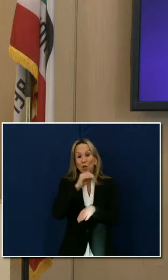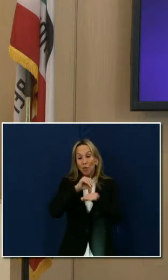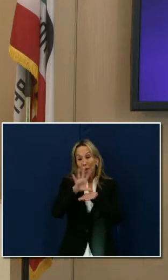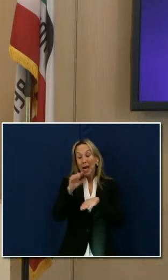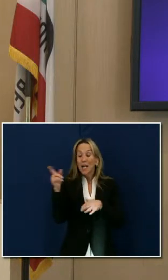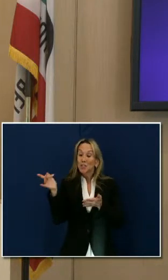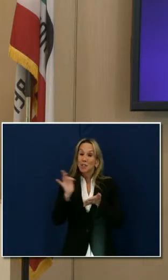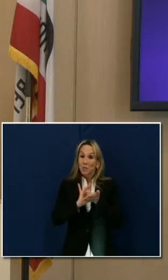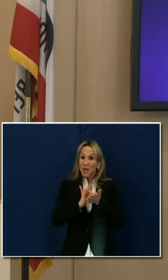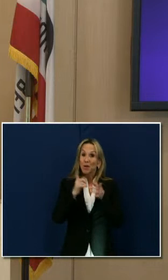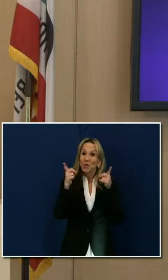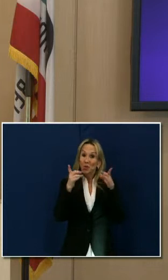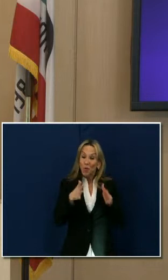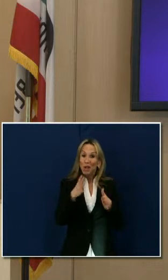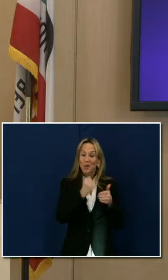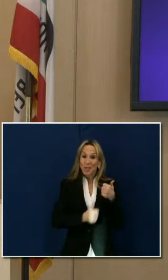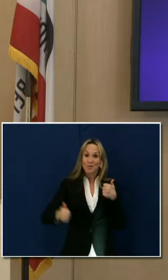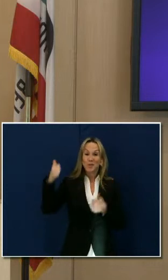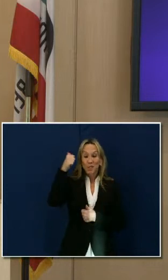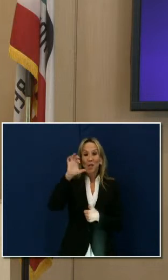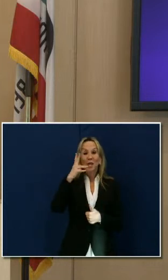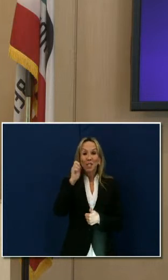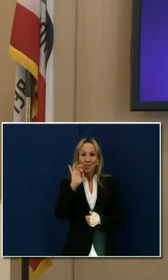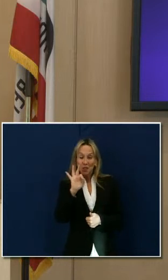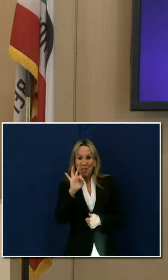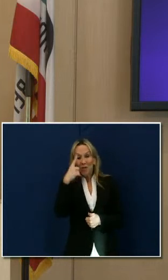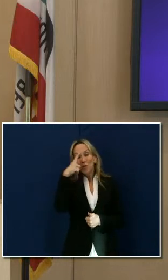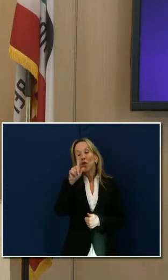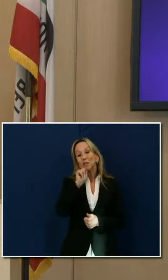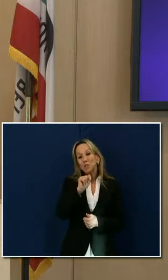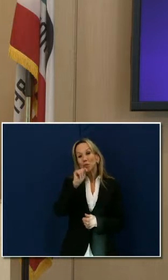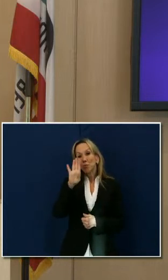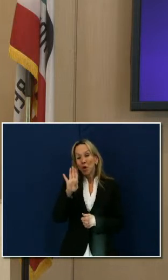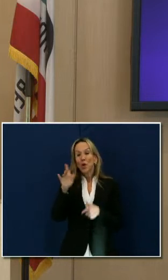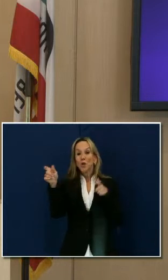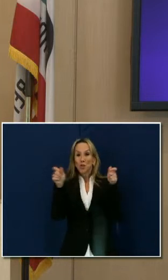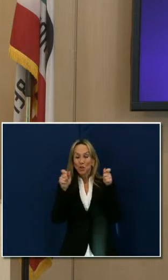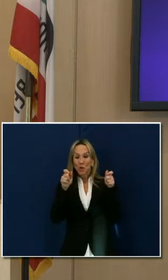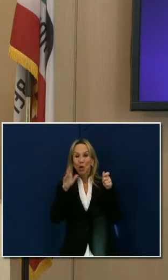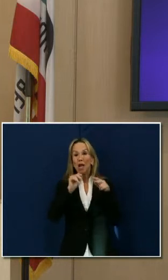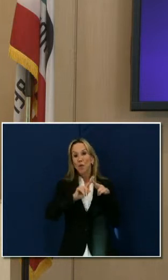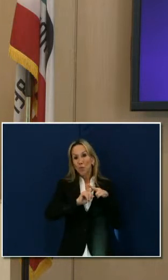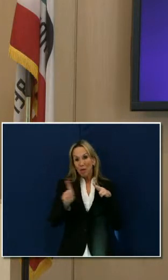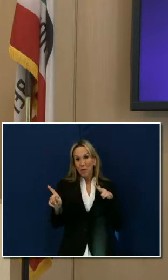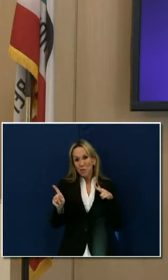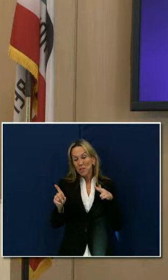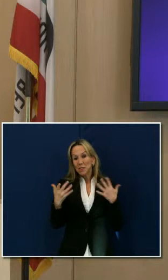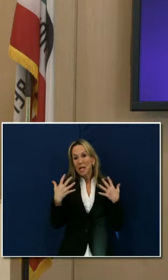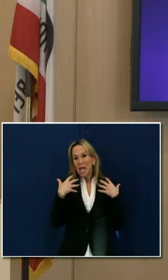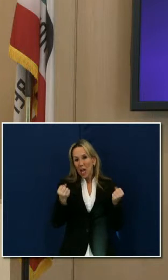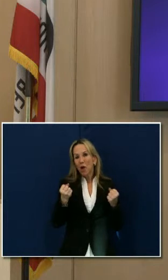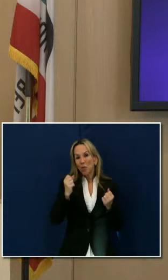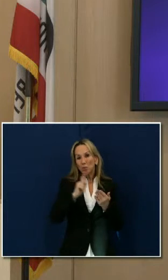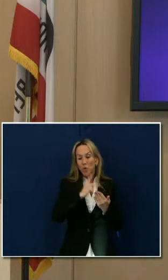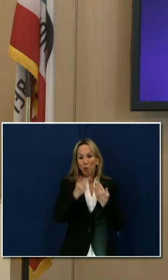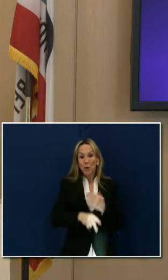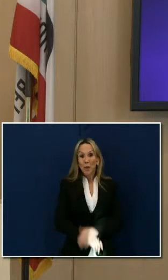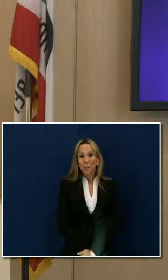and Chief for the Tuberculosis Control and Refugee Health Program. Thank you.